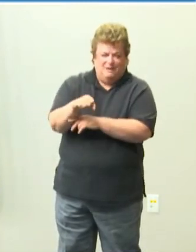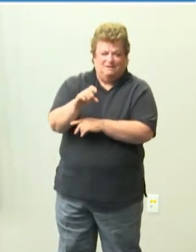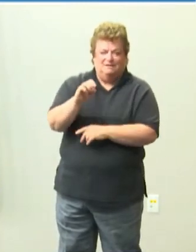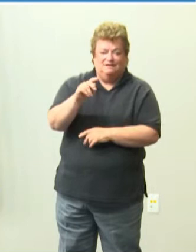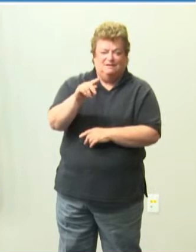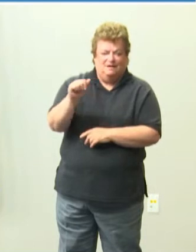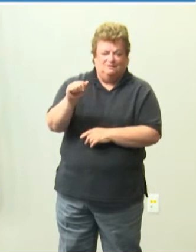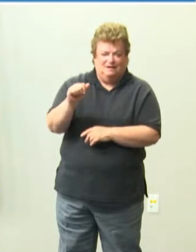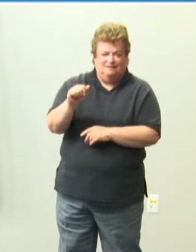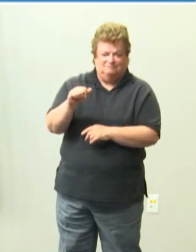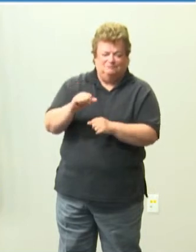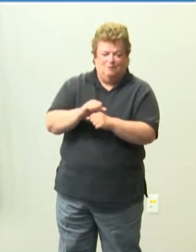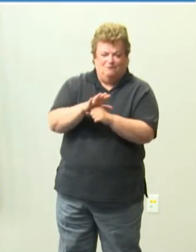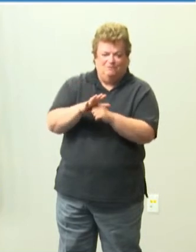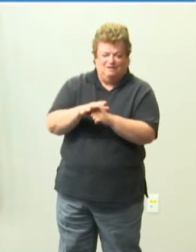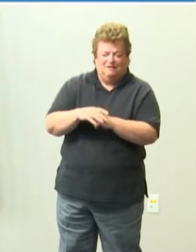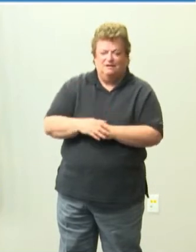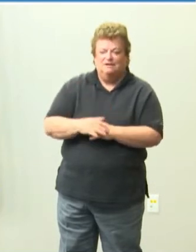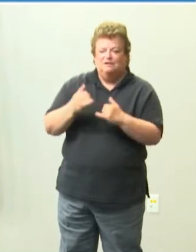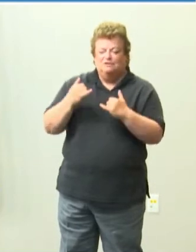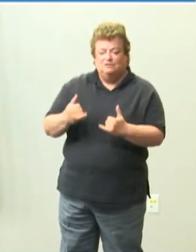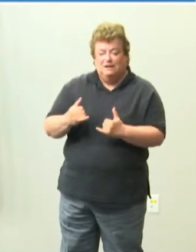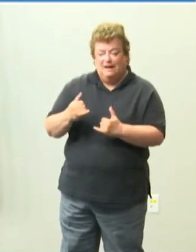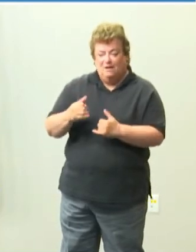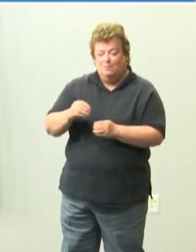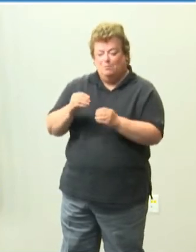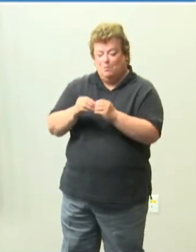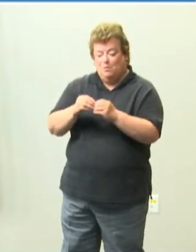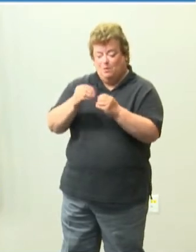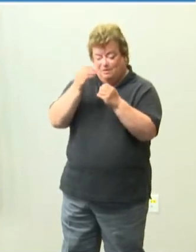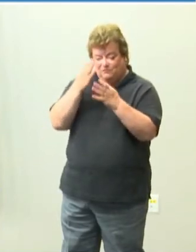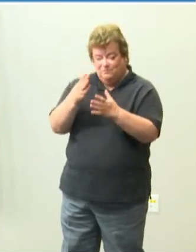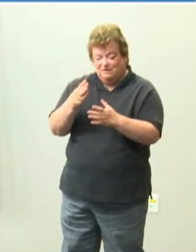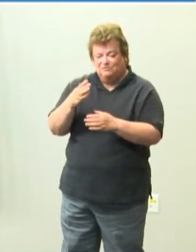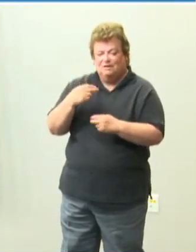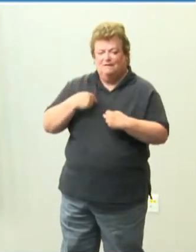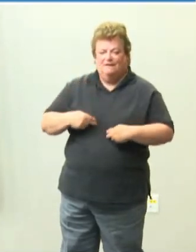more information about how we will do that, is Health Director Pat Lopez.